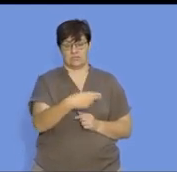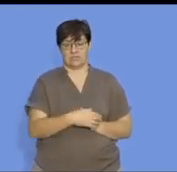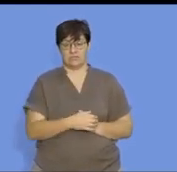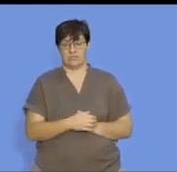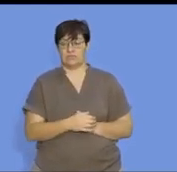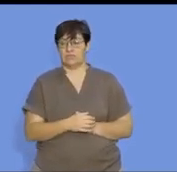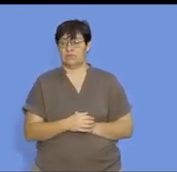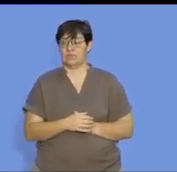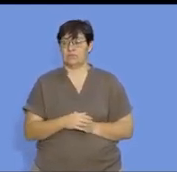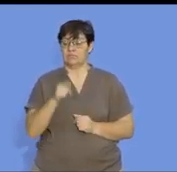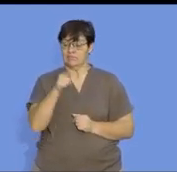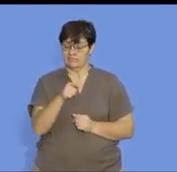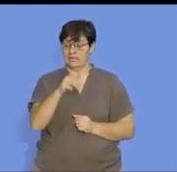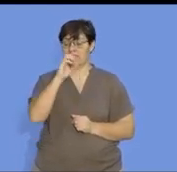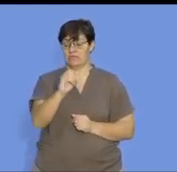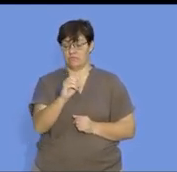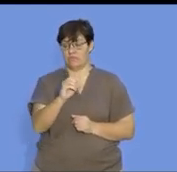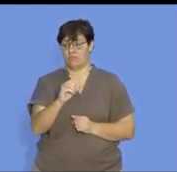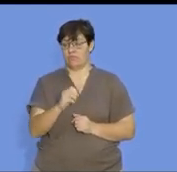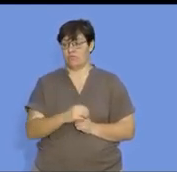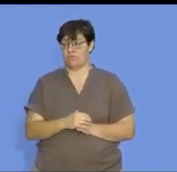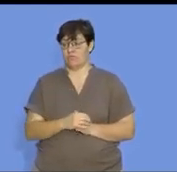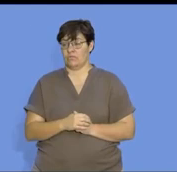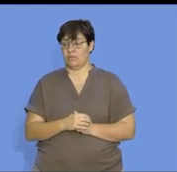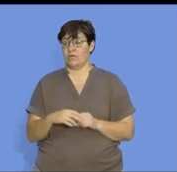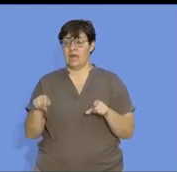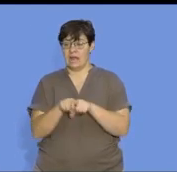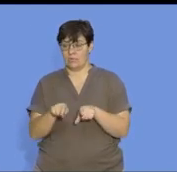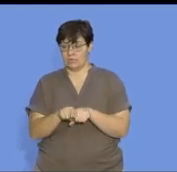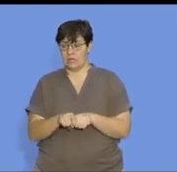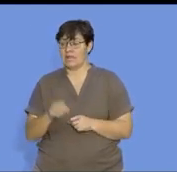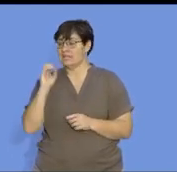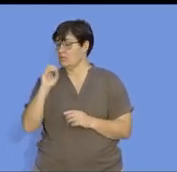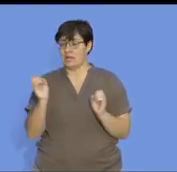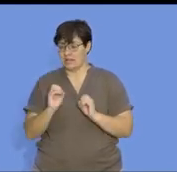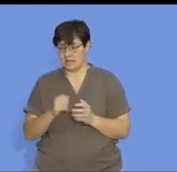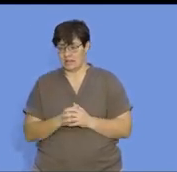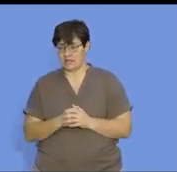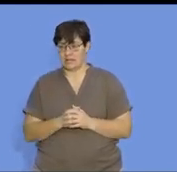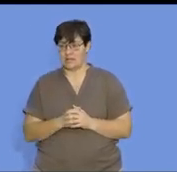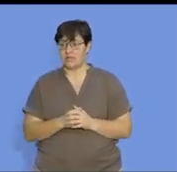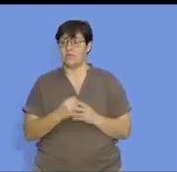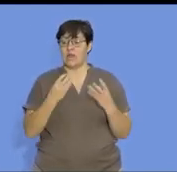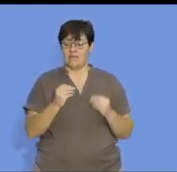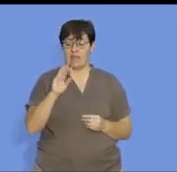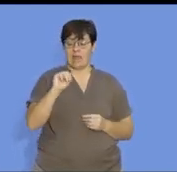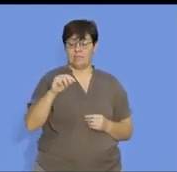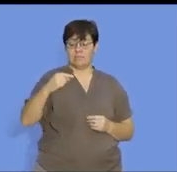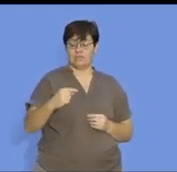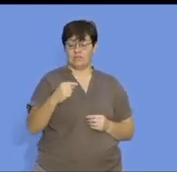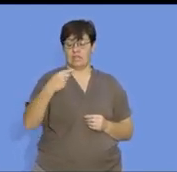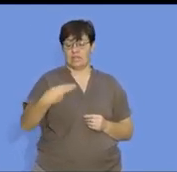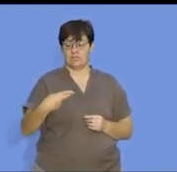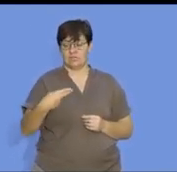This was 0. Now I don't have another 0. Now I've got mgh